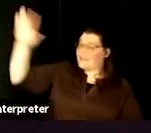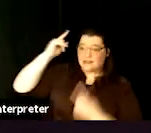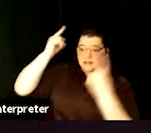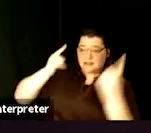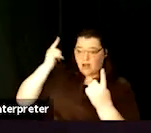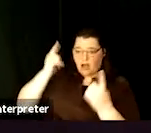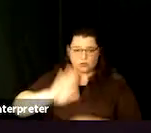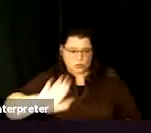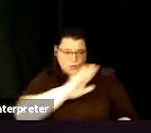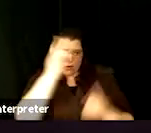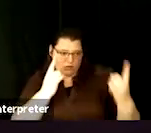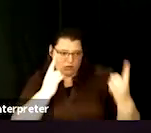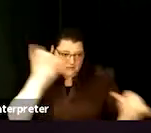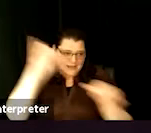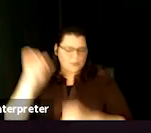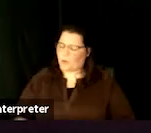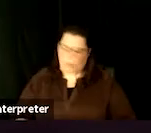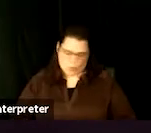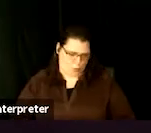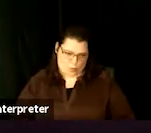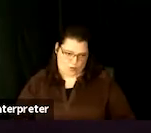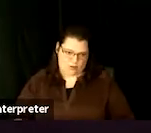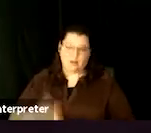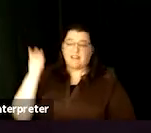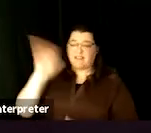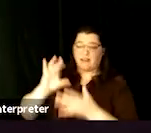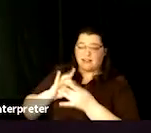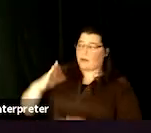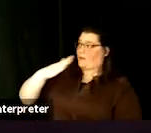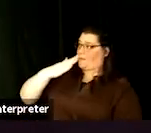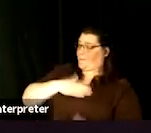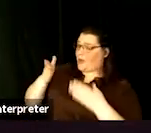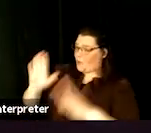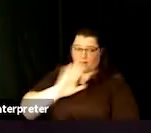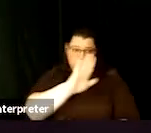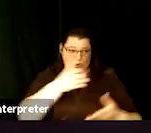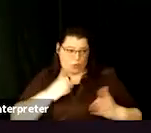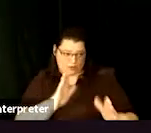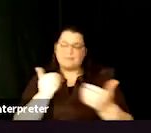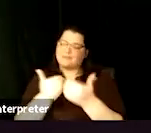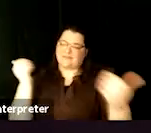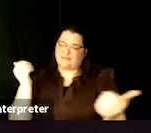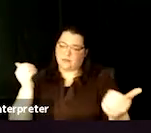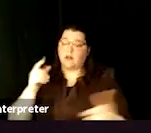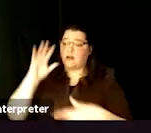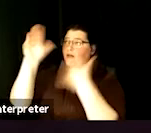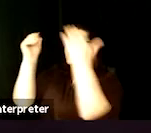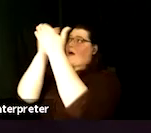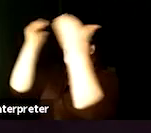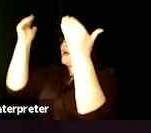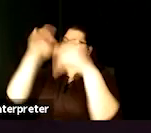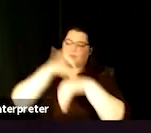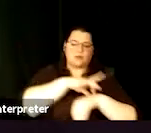ways, says the Lord. For as the heavens are higher than the earth, so are my ways higher than your